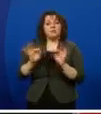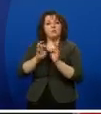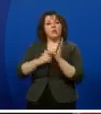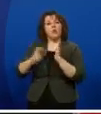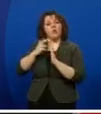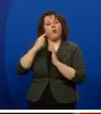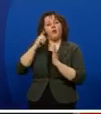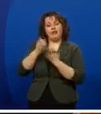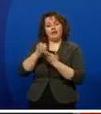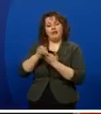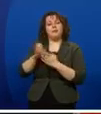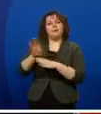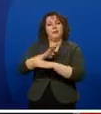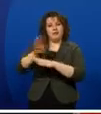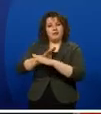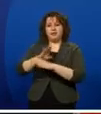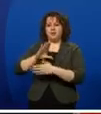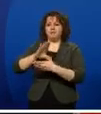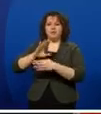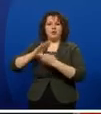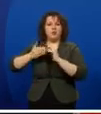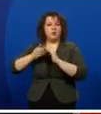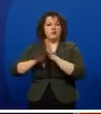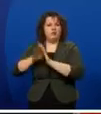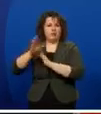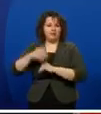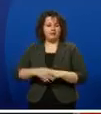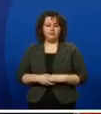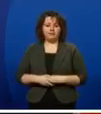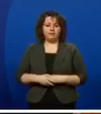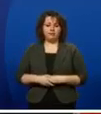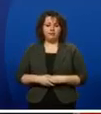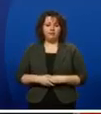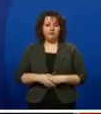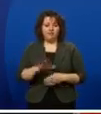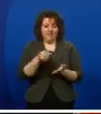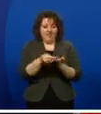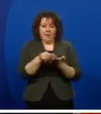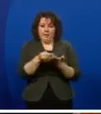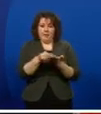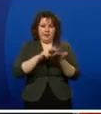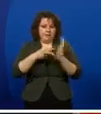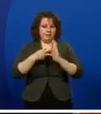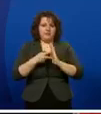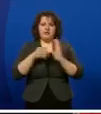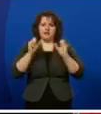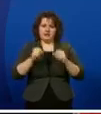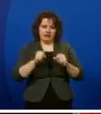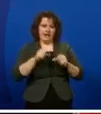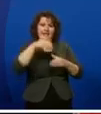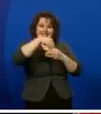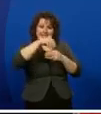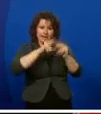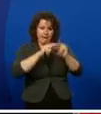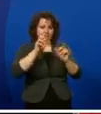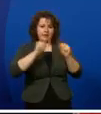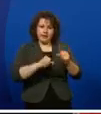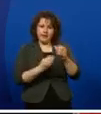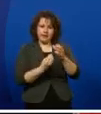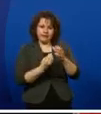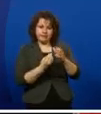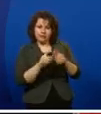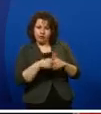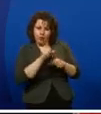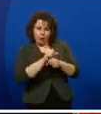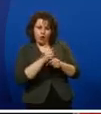economic, business, and community development. This money will allow us to start interior work this spring on